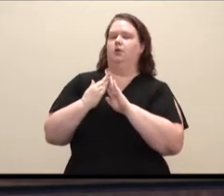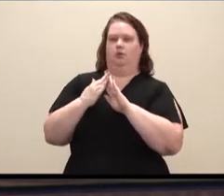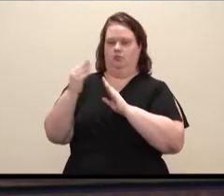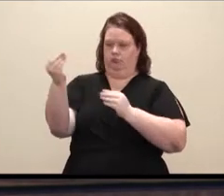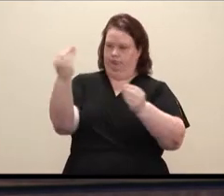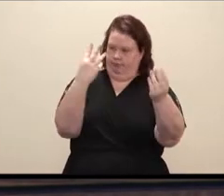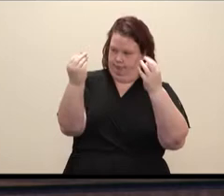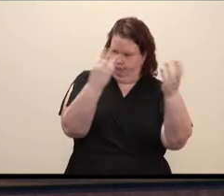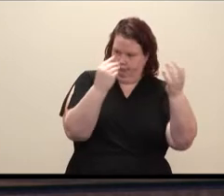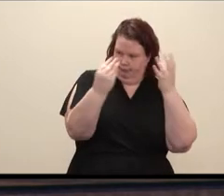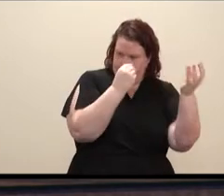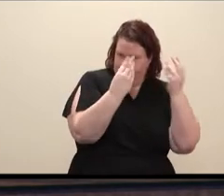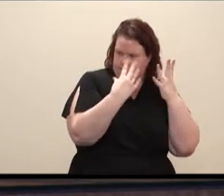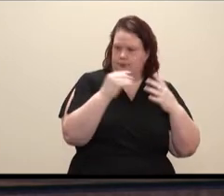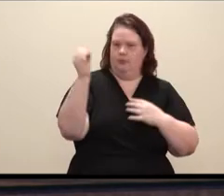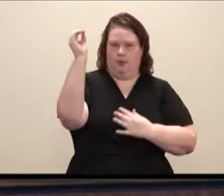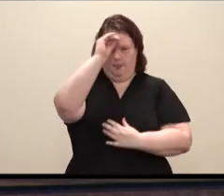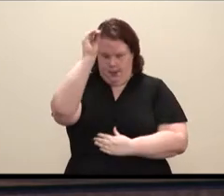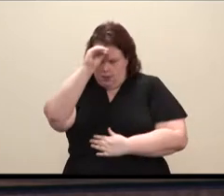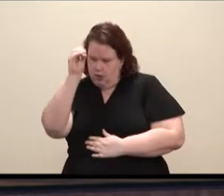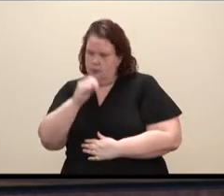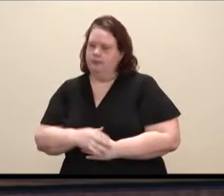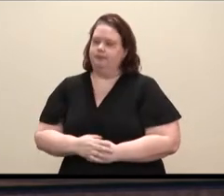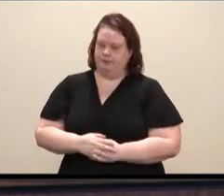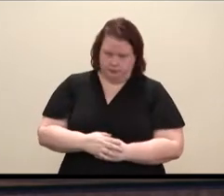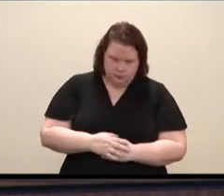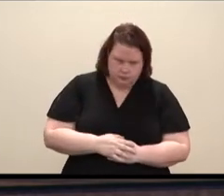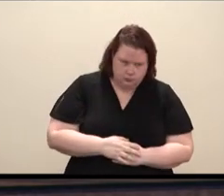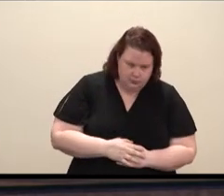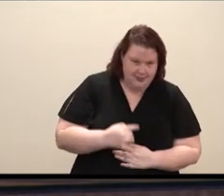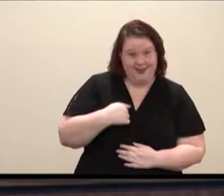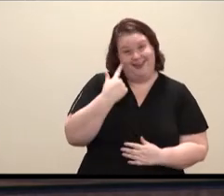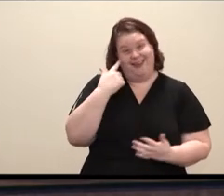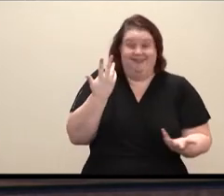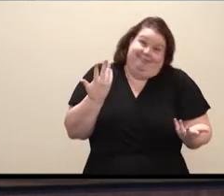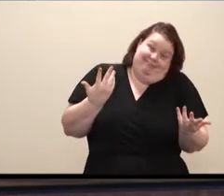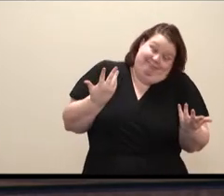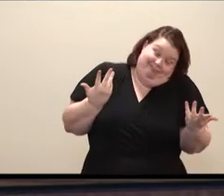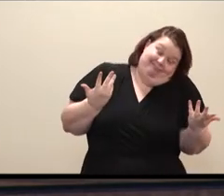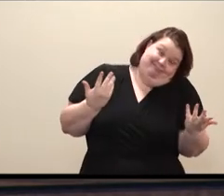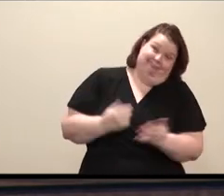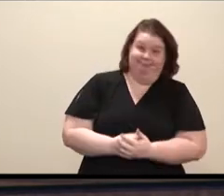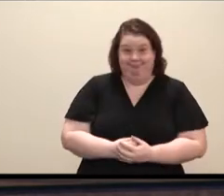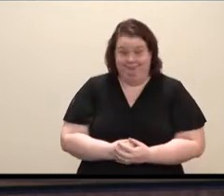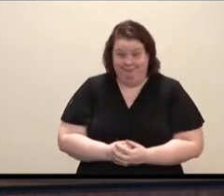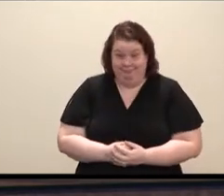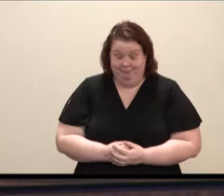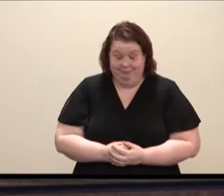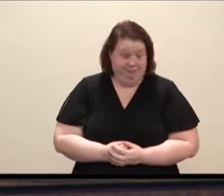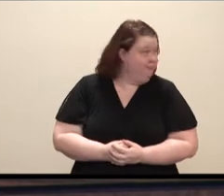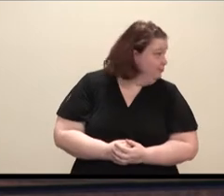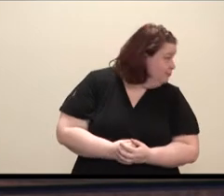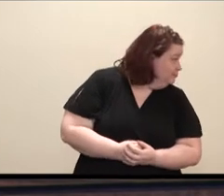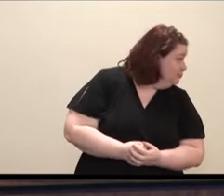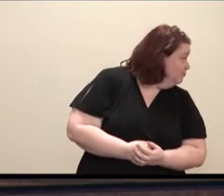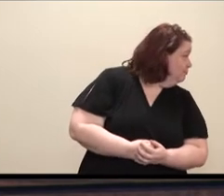buy-in towards Waco ISD. You know, I think sometimes you can hear